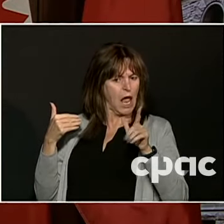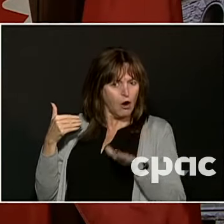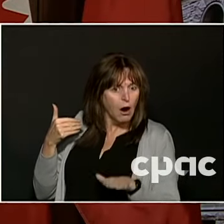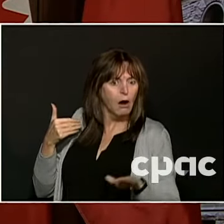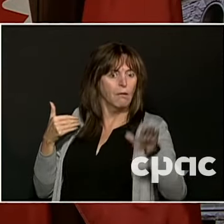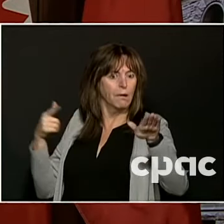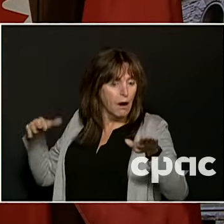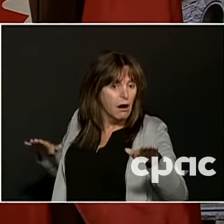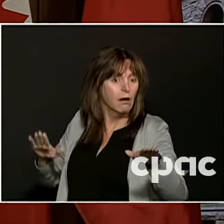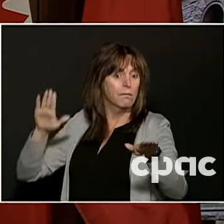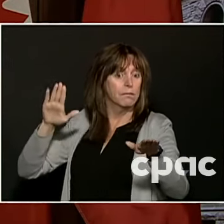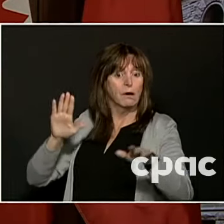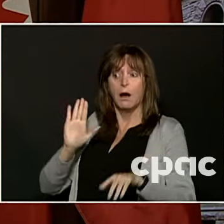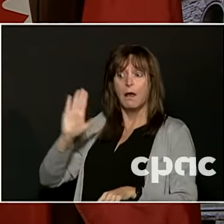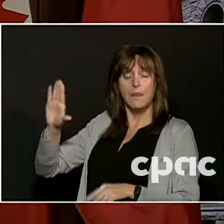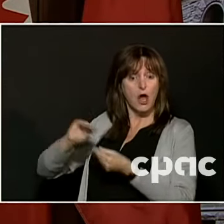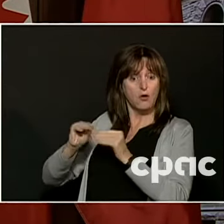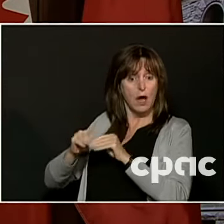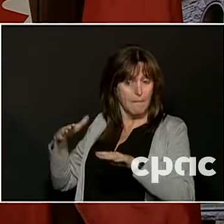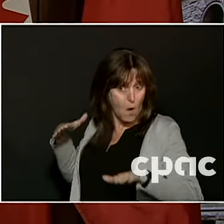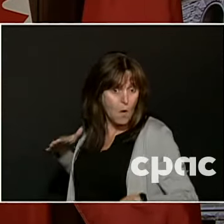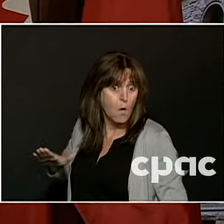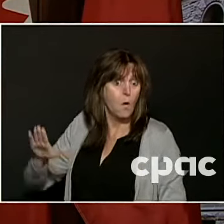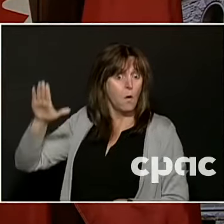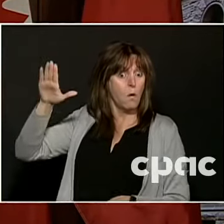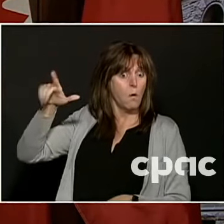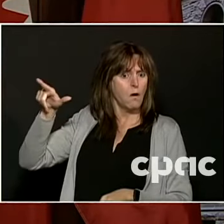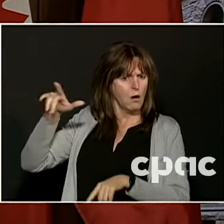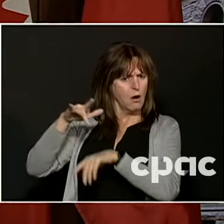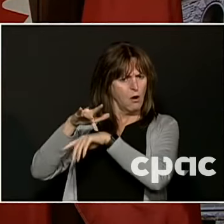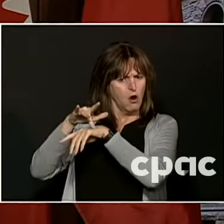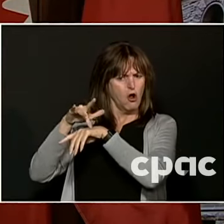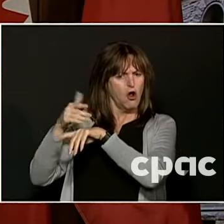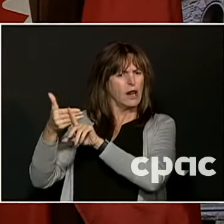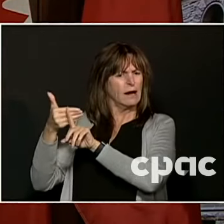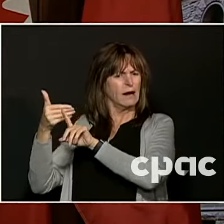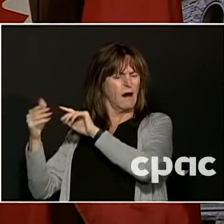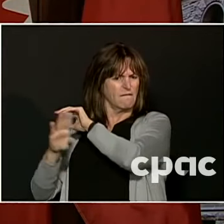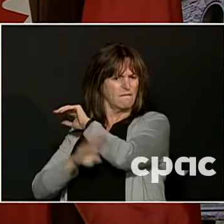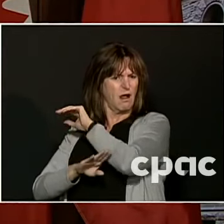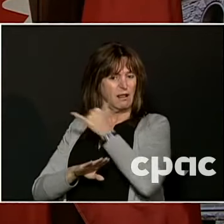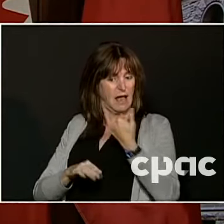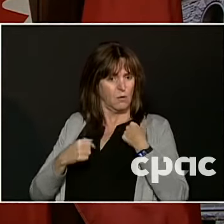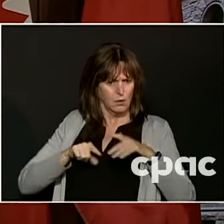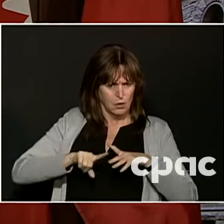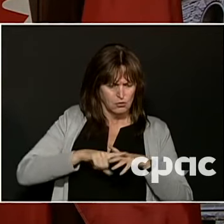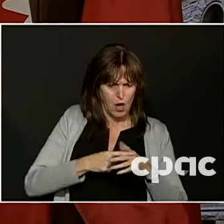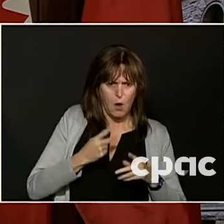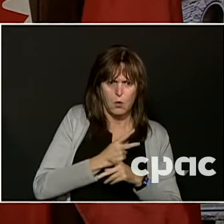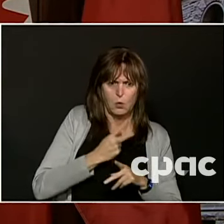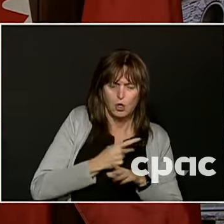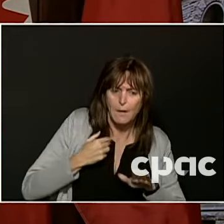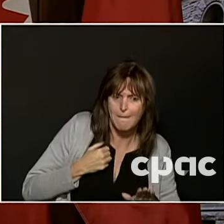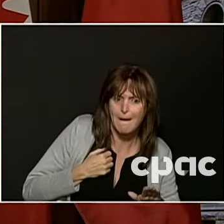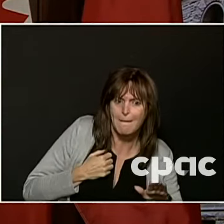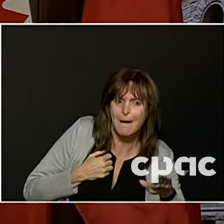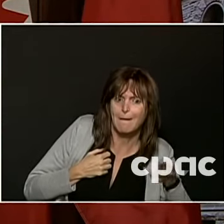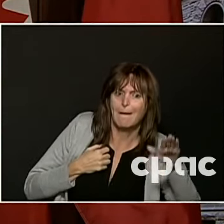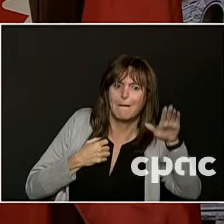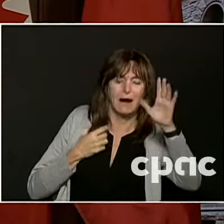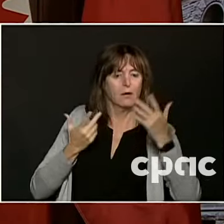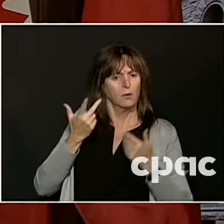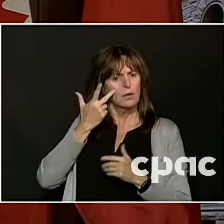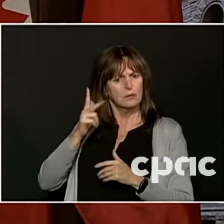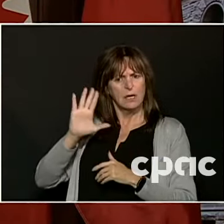numbers during the early fall. But as these countries have faced higher and higher rates of case growth,